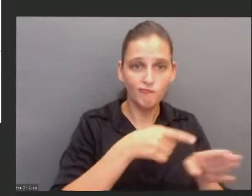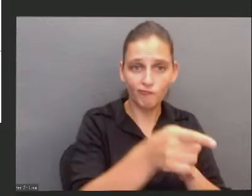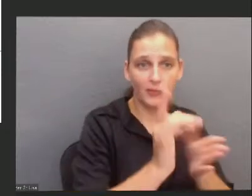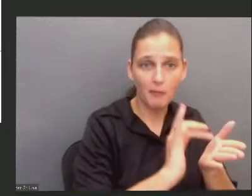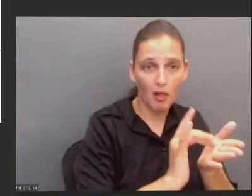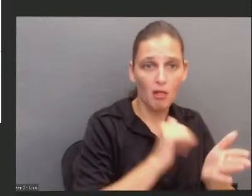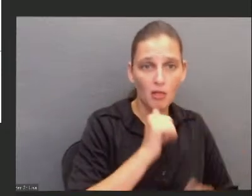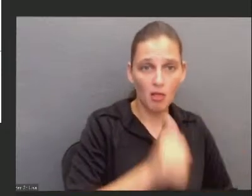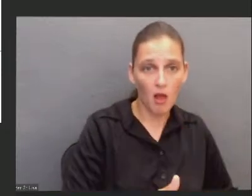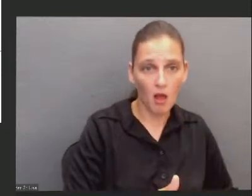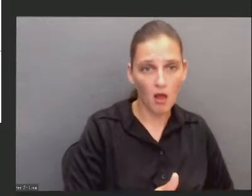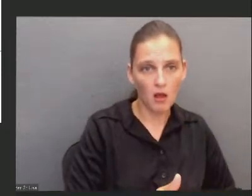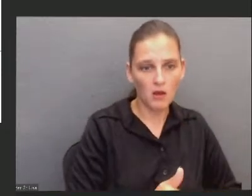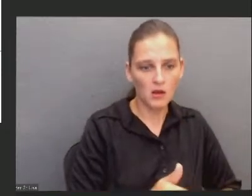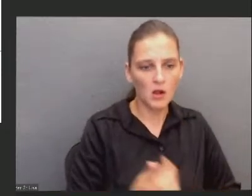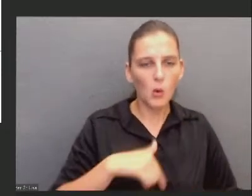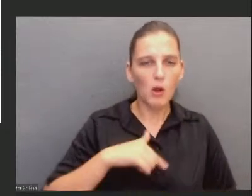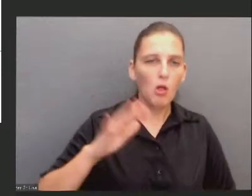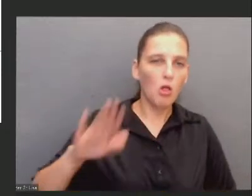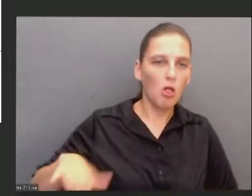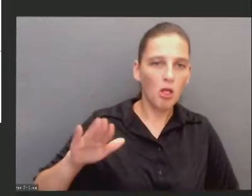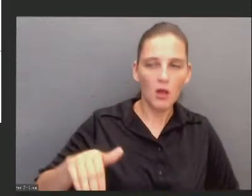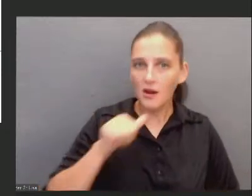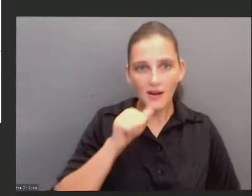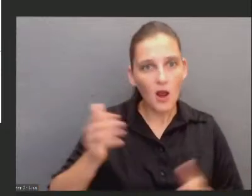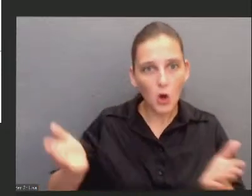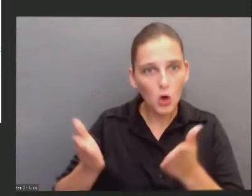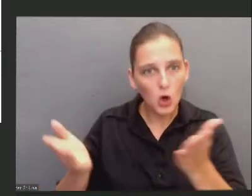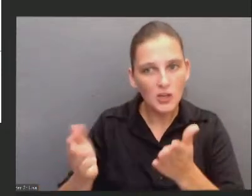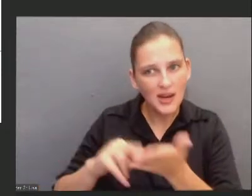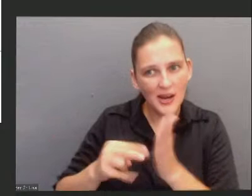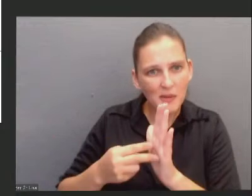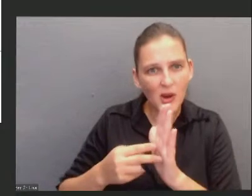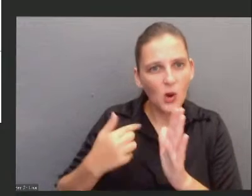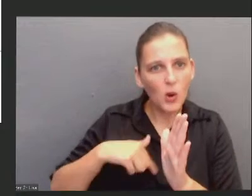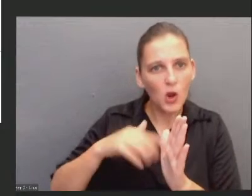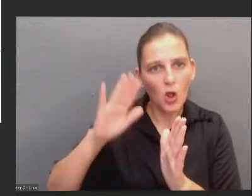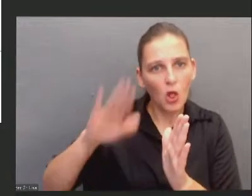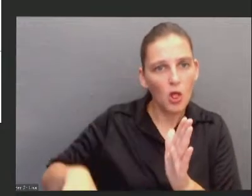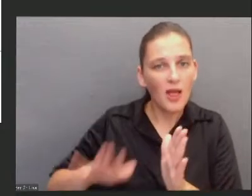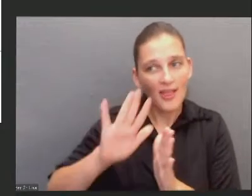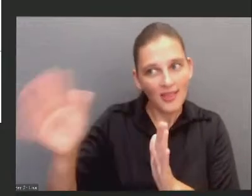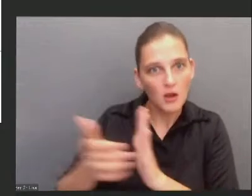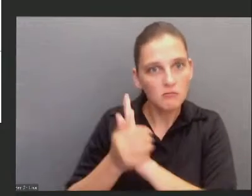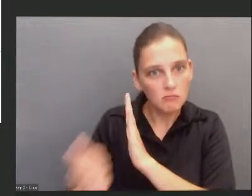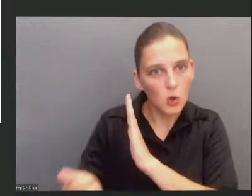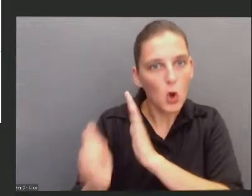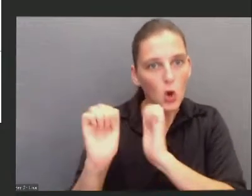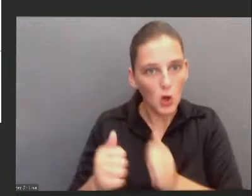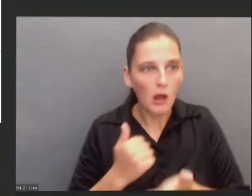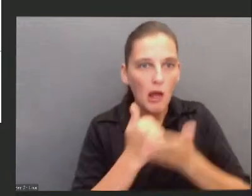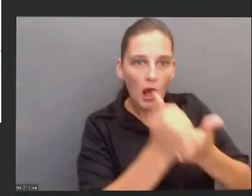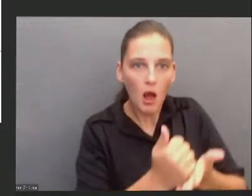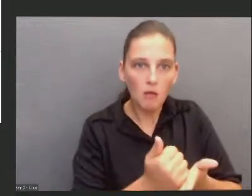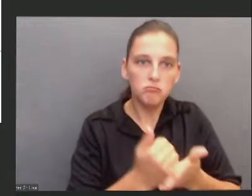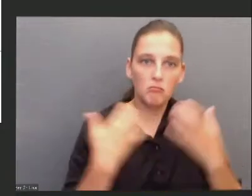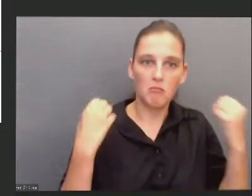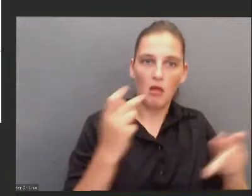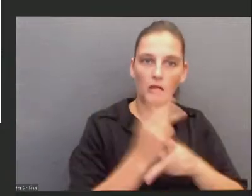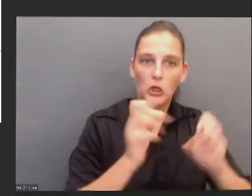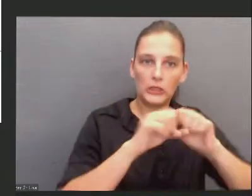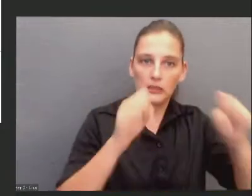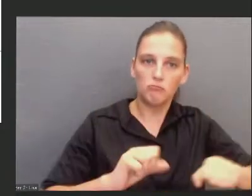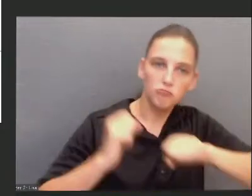these populations, we are losing out on talented people who could strengthen our healthcare system. To gain the trust of the